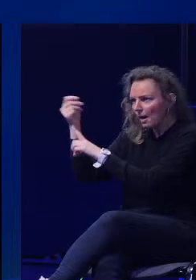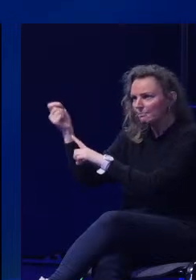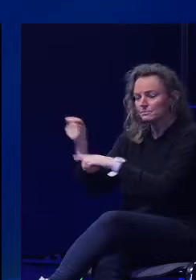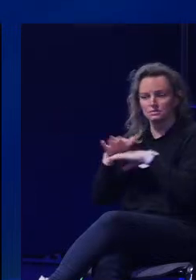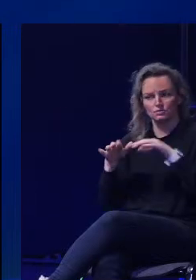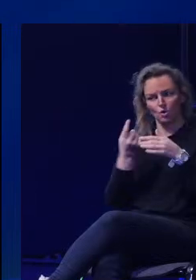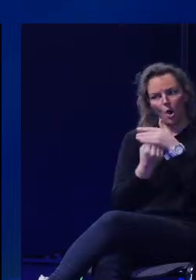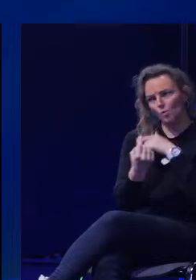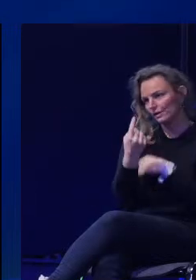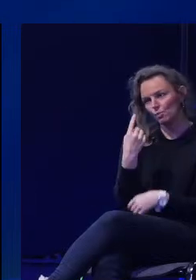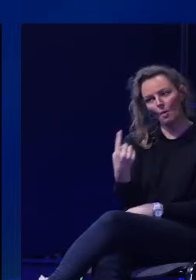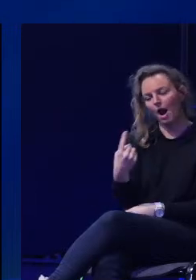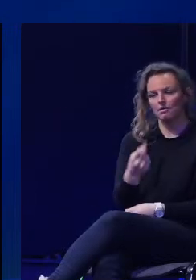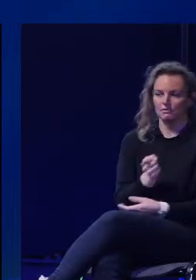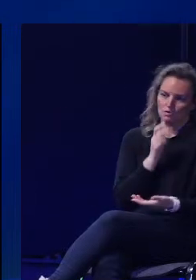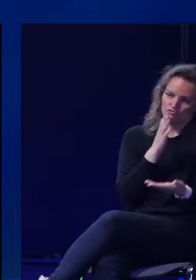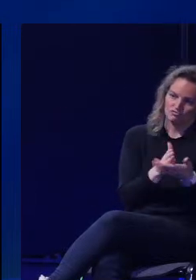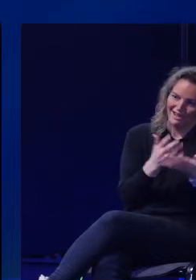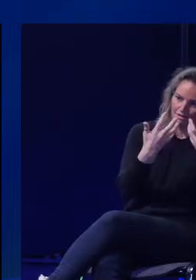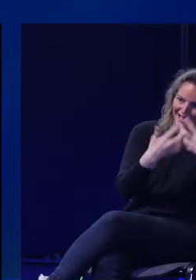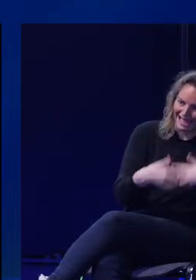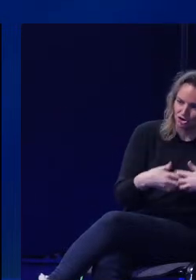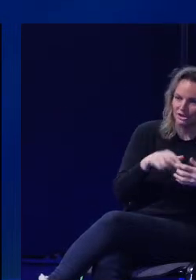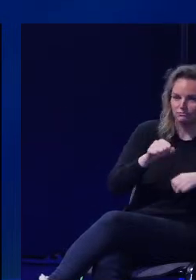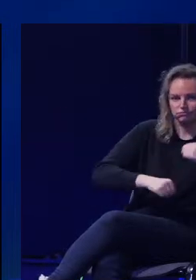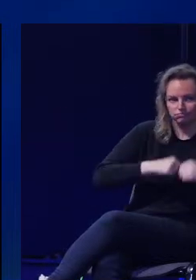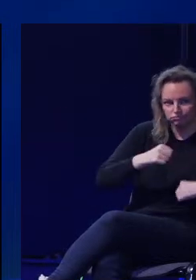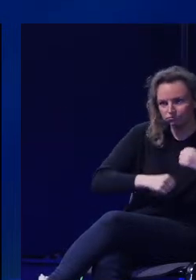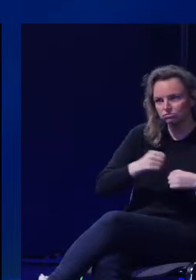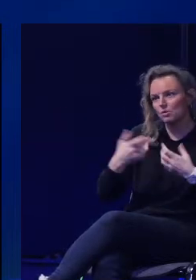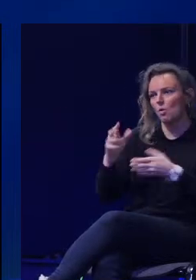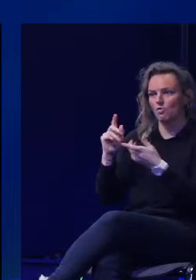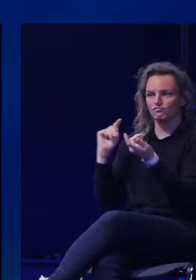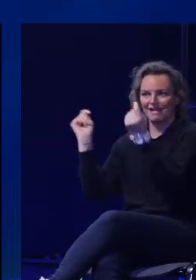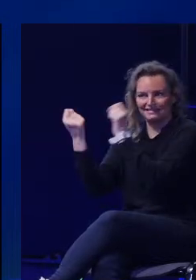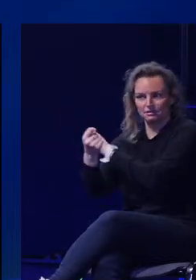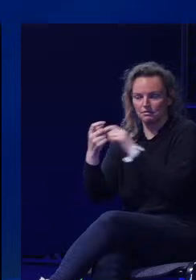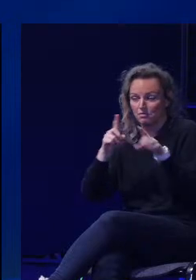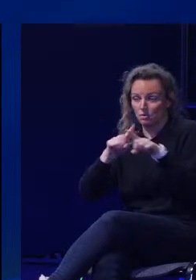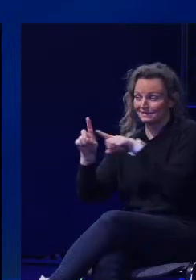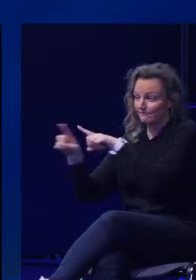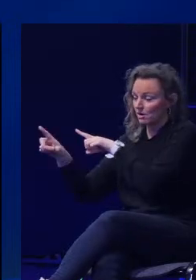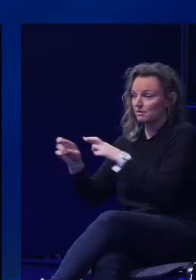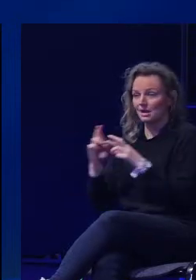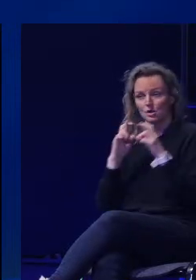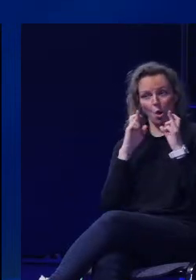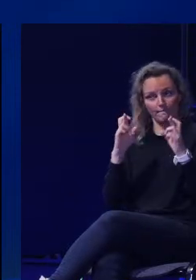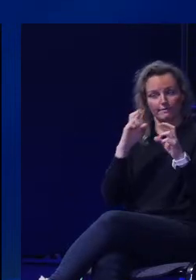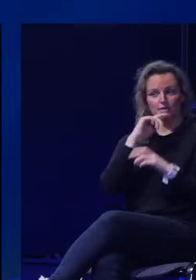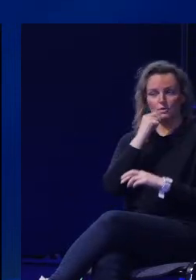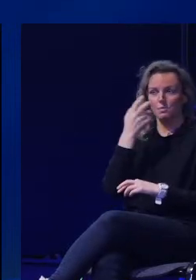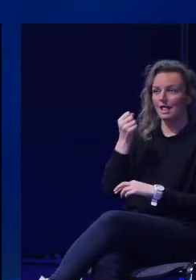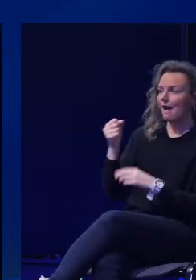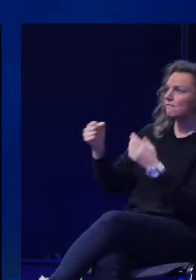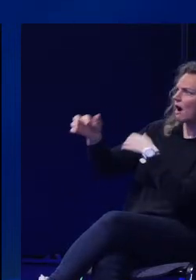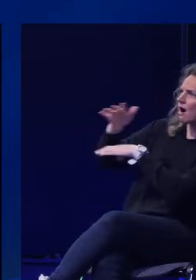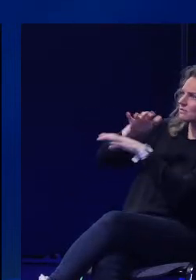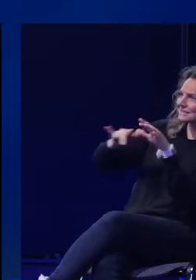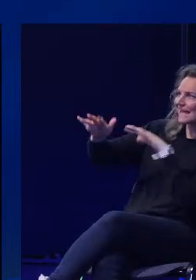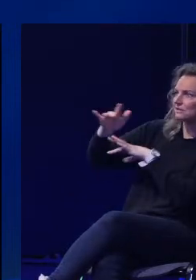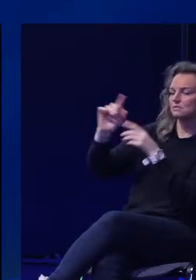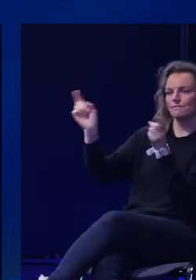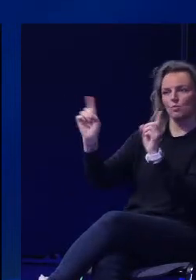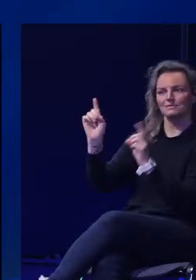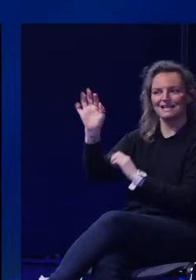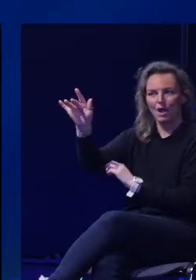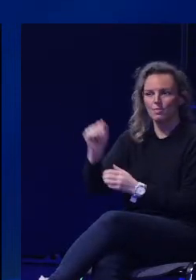not just, and also Blender. And hopefully that gives you a good sense of what's out there. We're going to make it very short, punchy, entertaining.